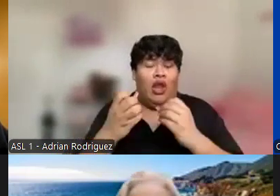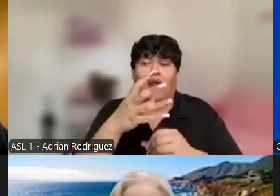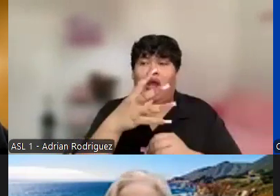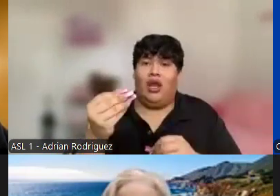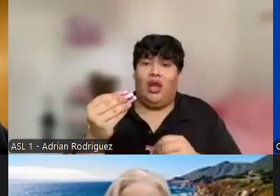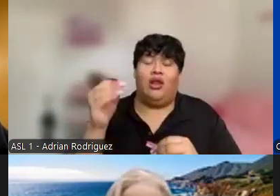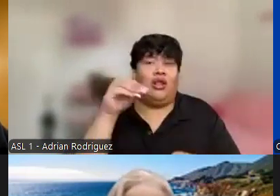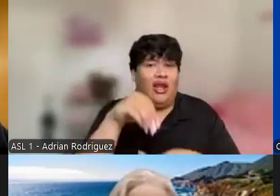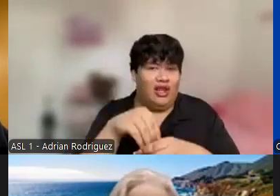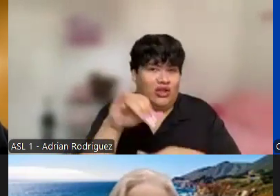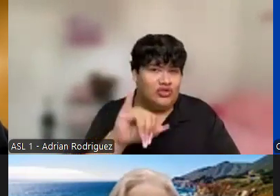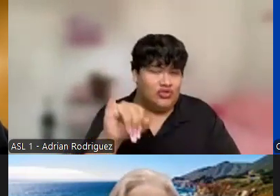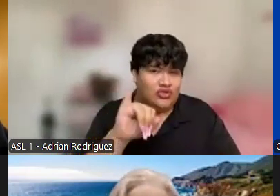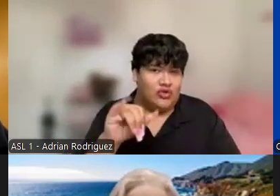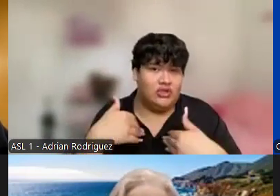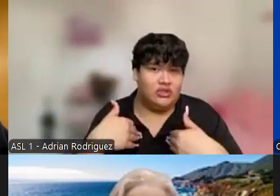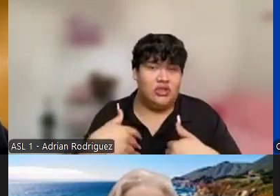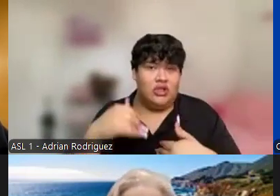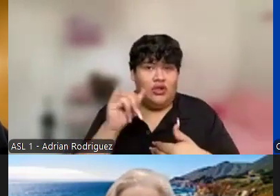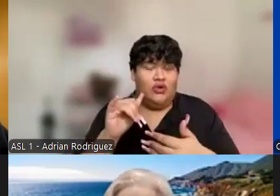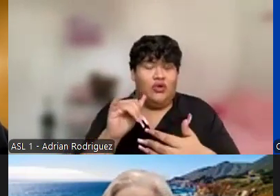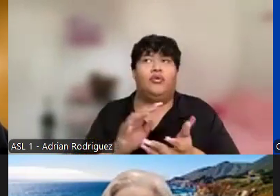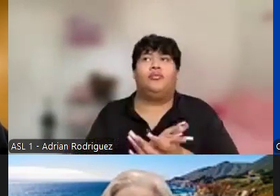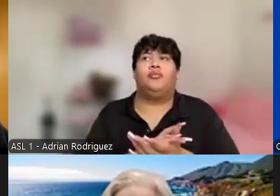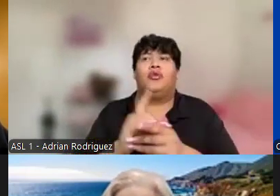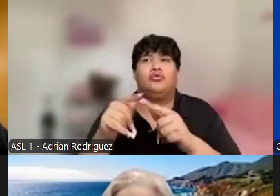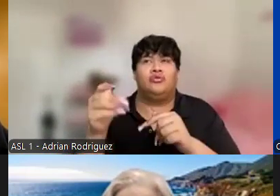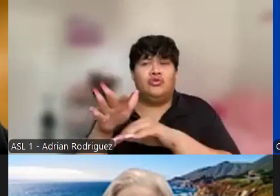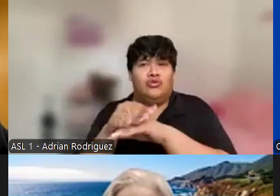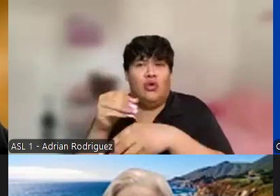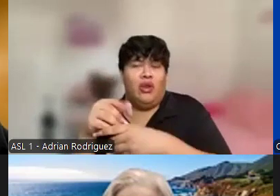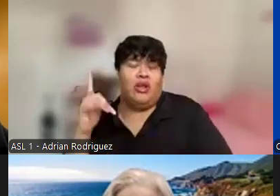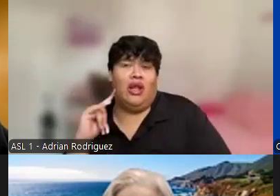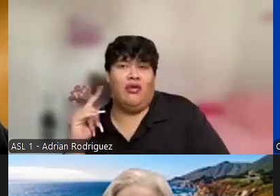of Insurance. So they are plans that are sold in California. So